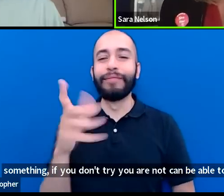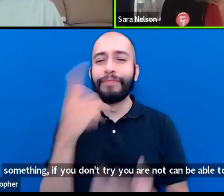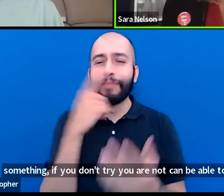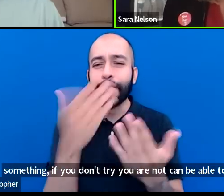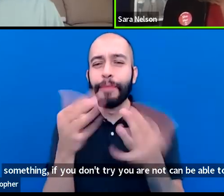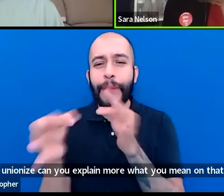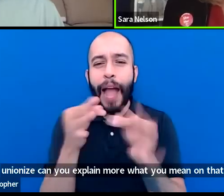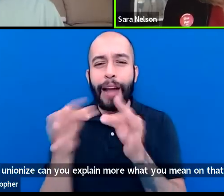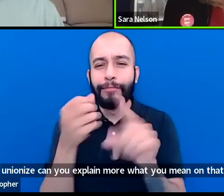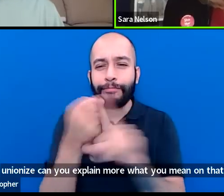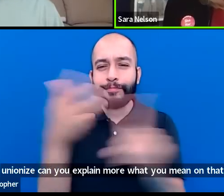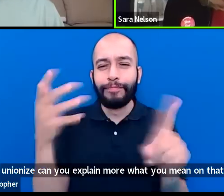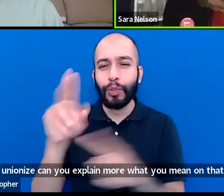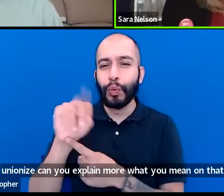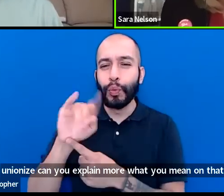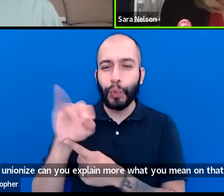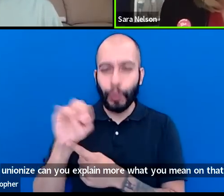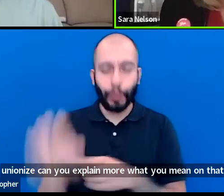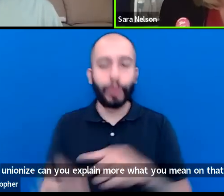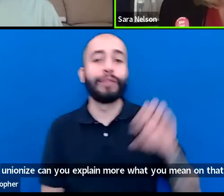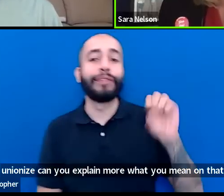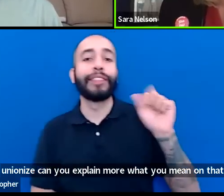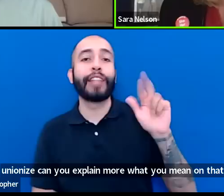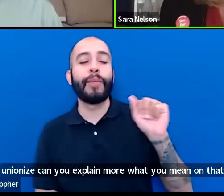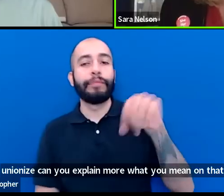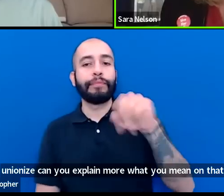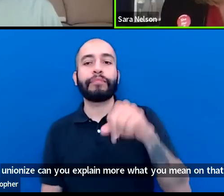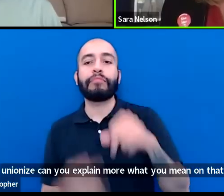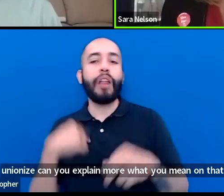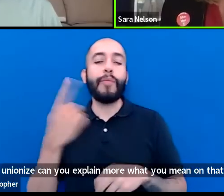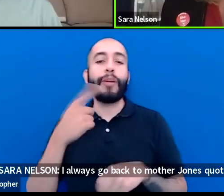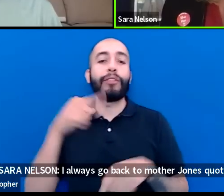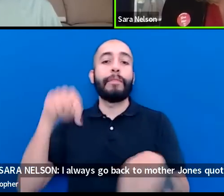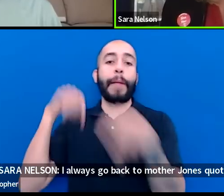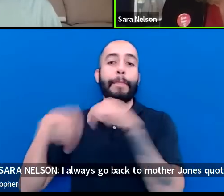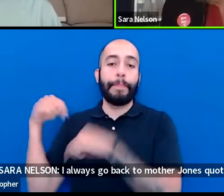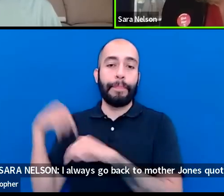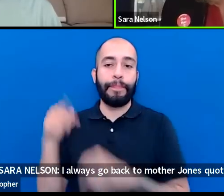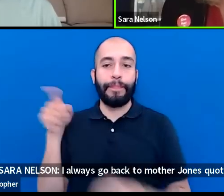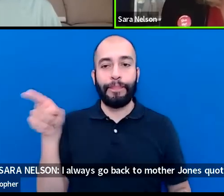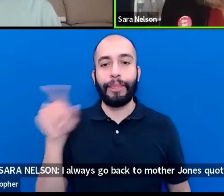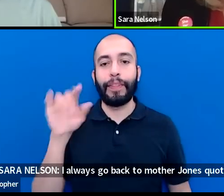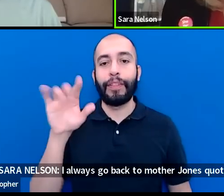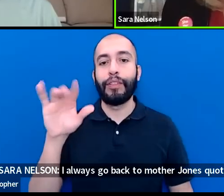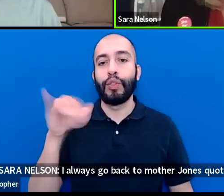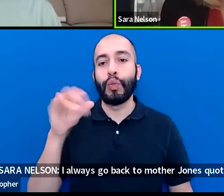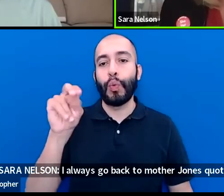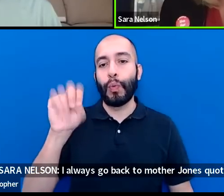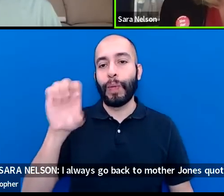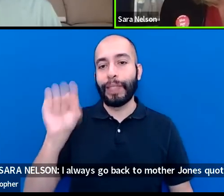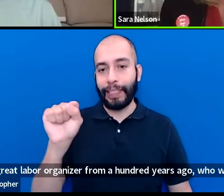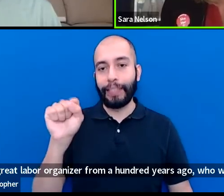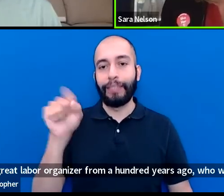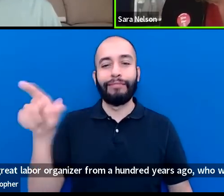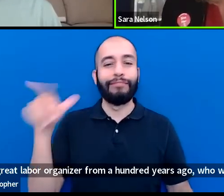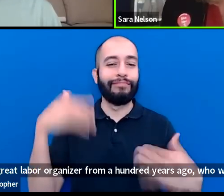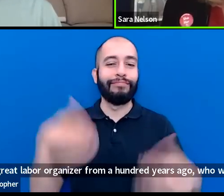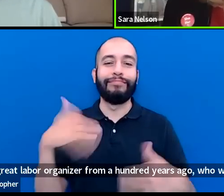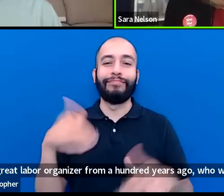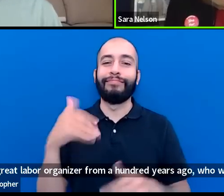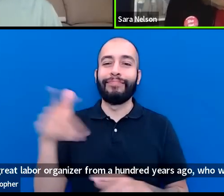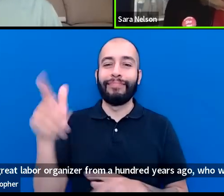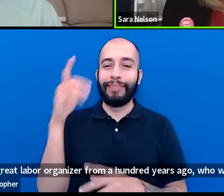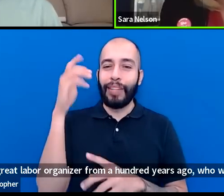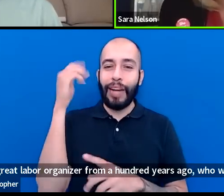labor organizer from 100 years ago, who was speaking with people who, in some cases, were being hanged for what they believed in, were being